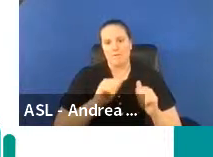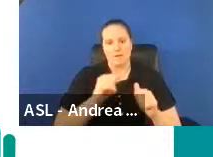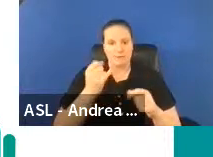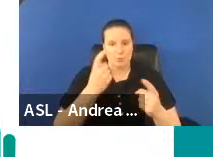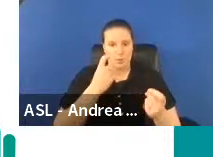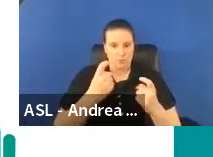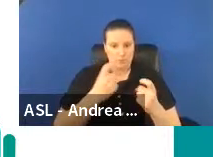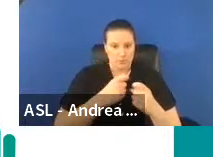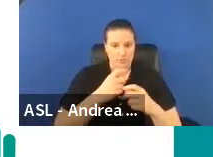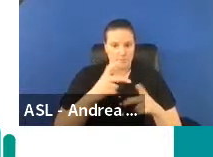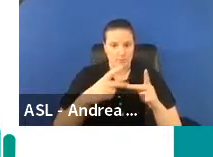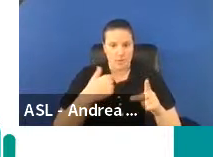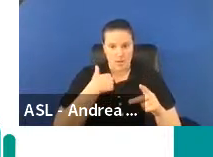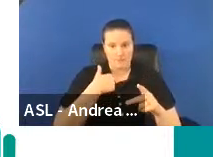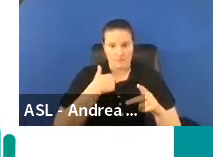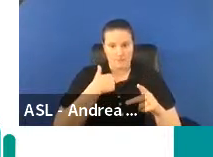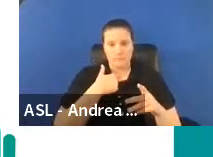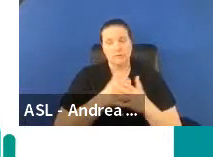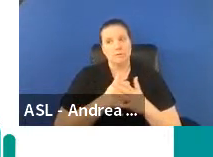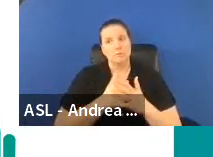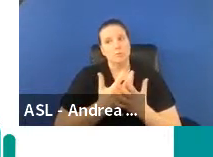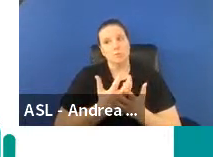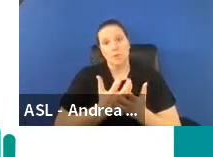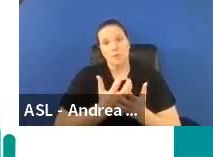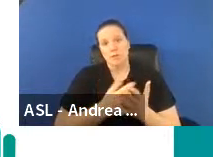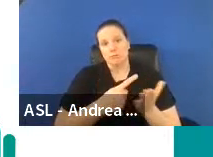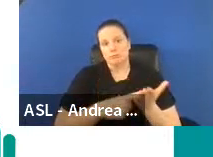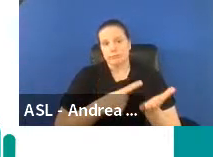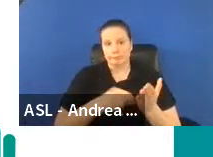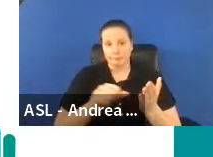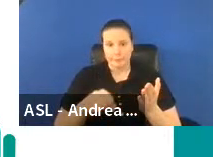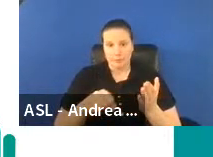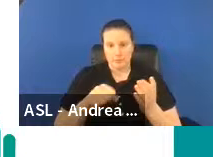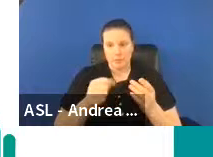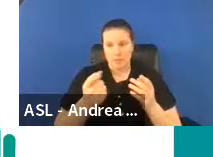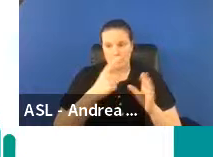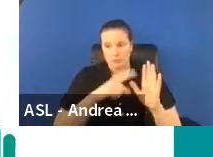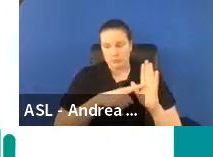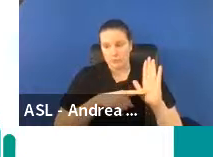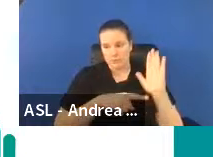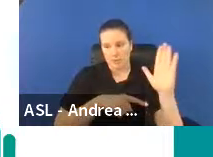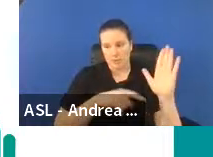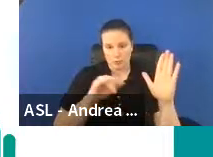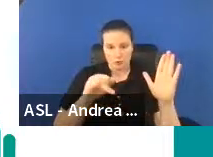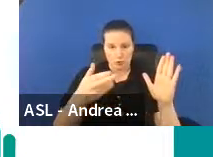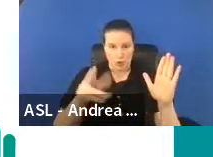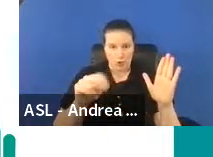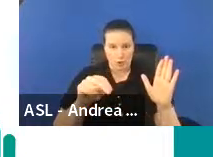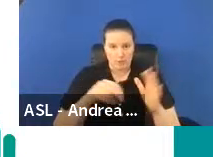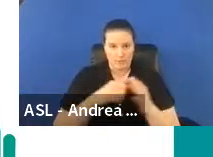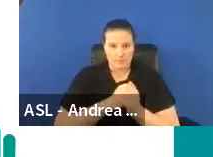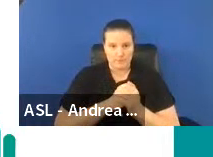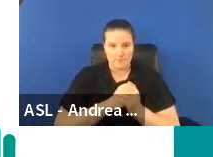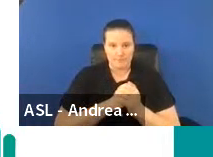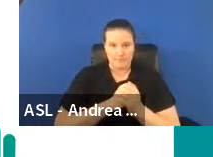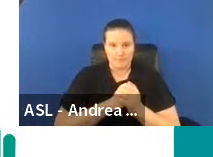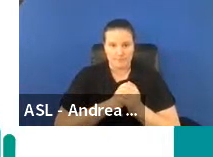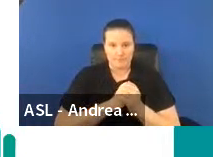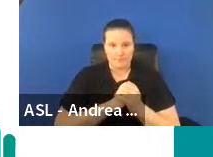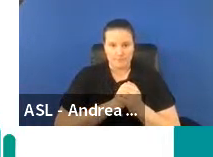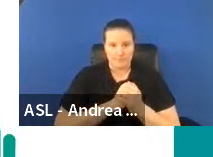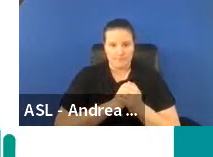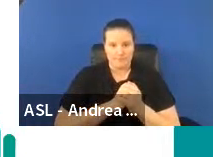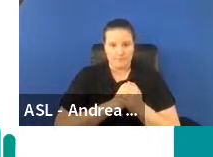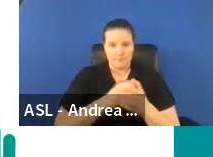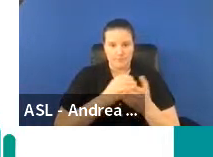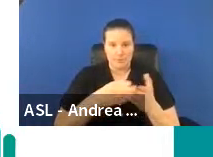questions that folks have that are burning, I would, yes, ask that you raise your hand. Sean. Yeah, I guess just a